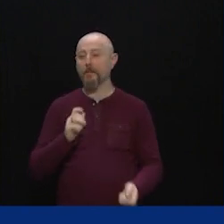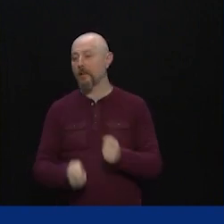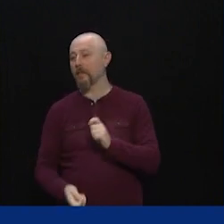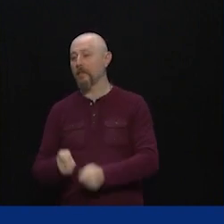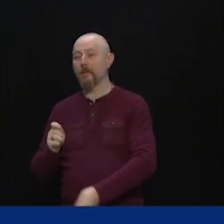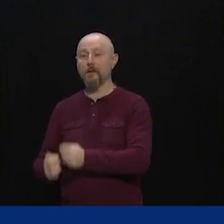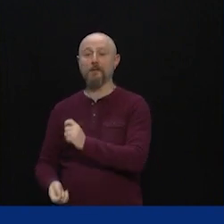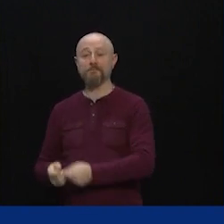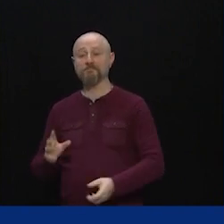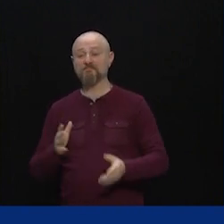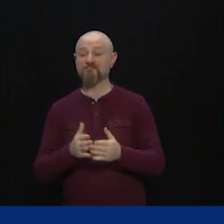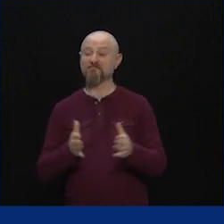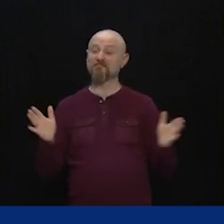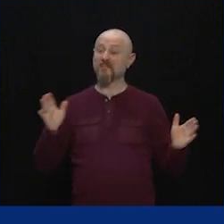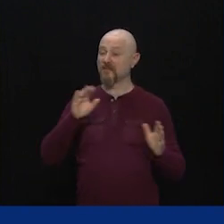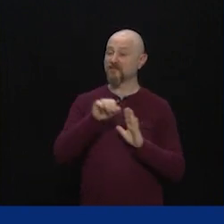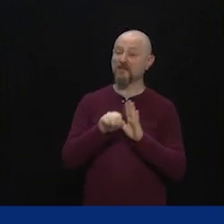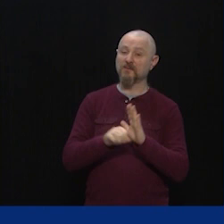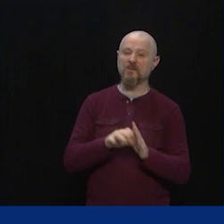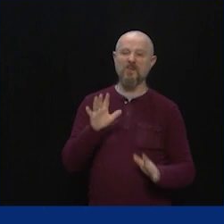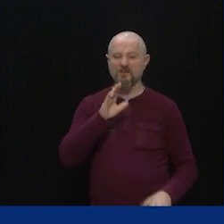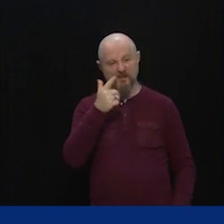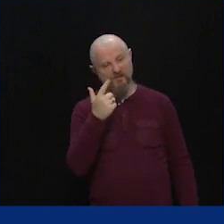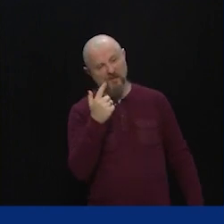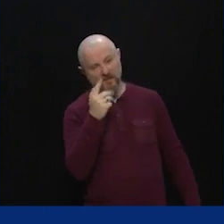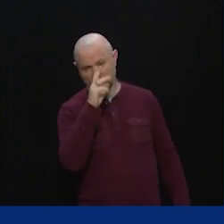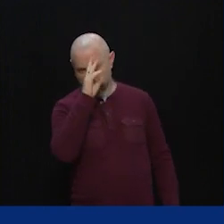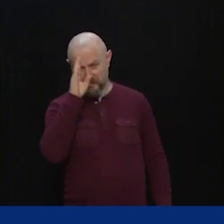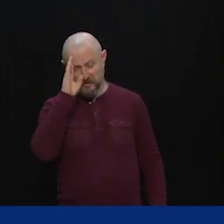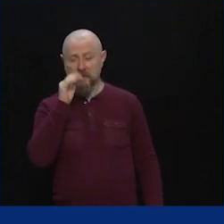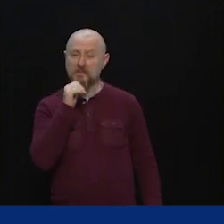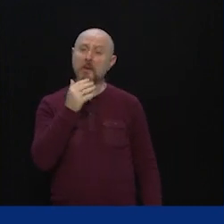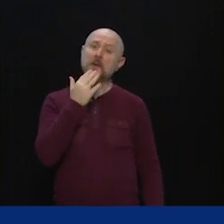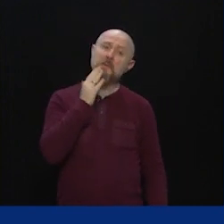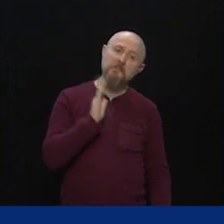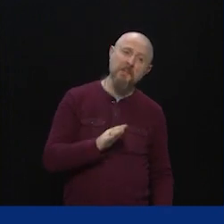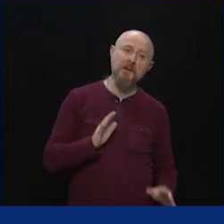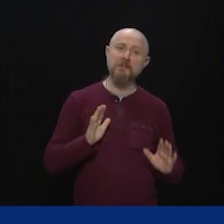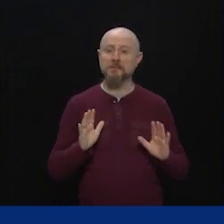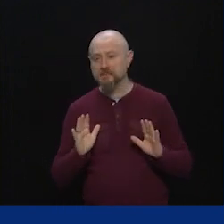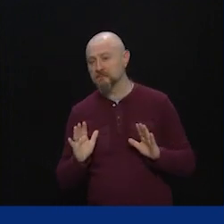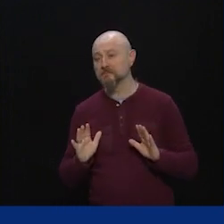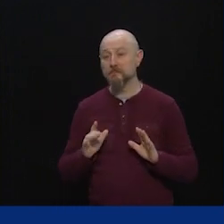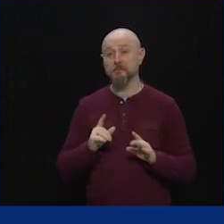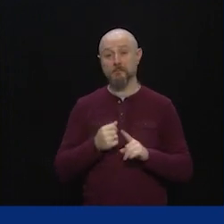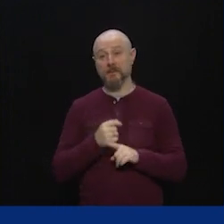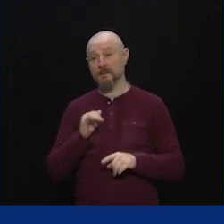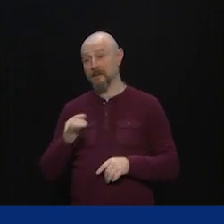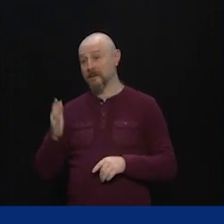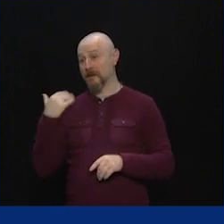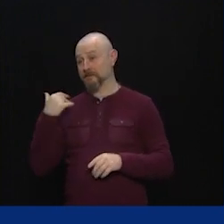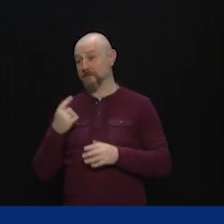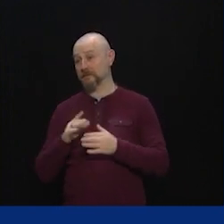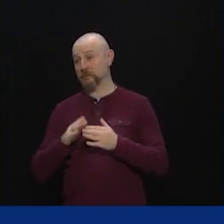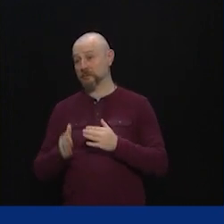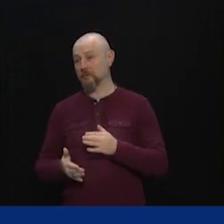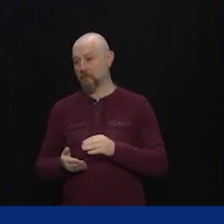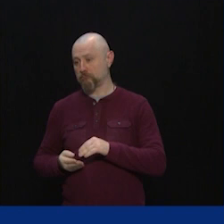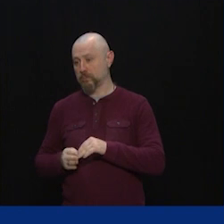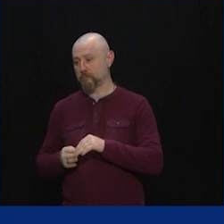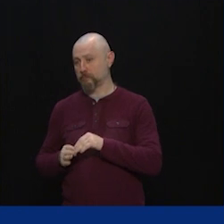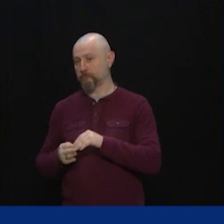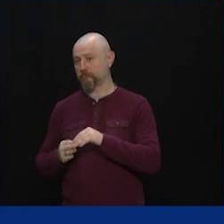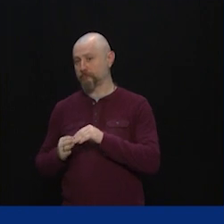not that bad. But based on what we've seen over this weekend and the numbers that we're starting to creep out, this could change